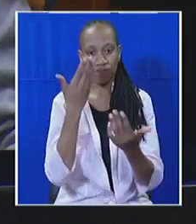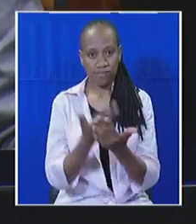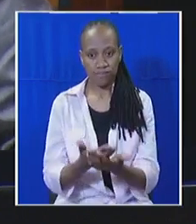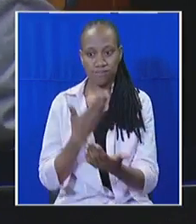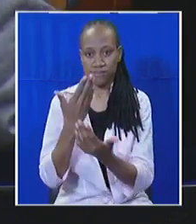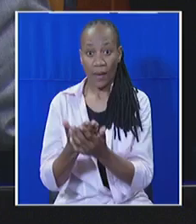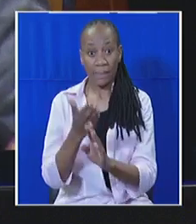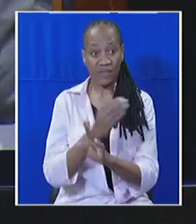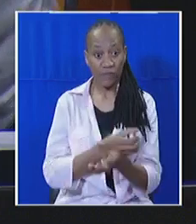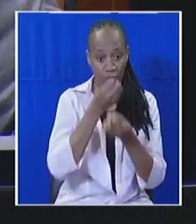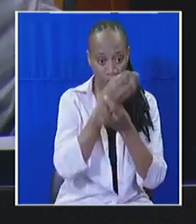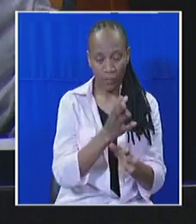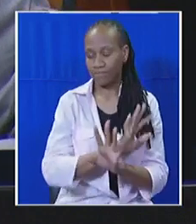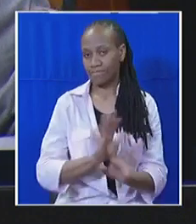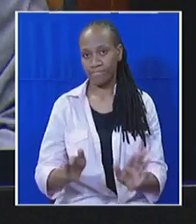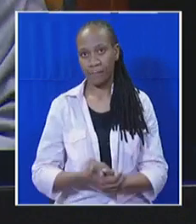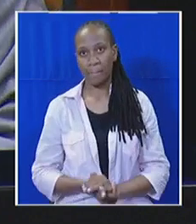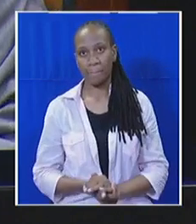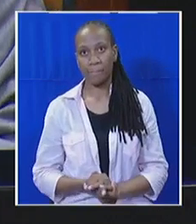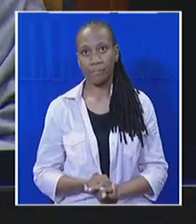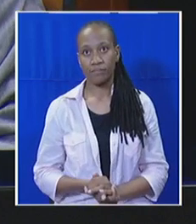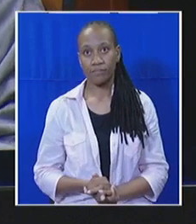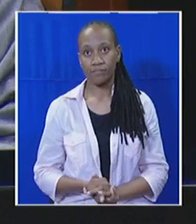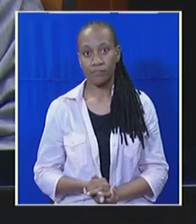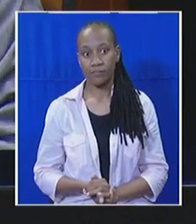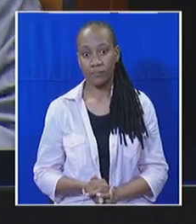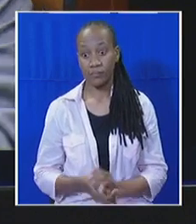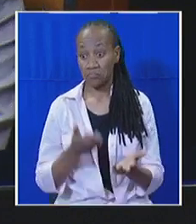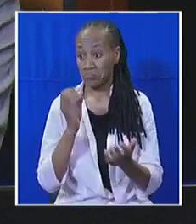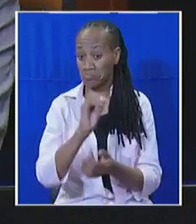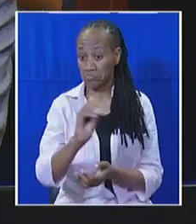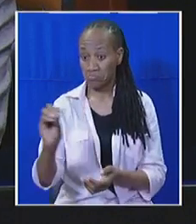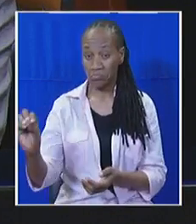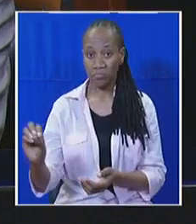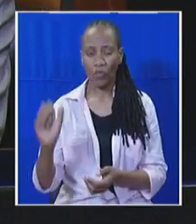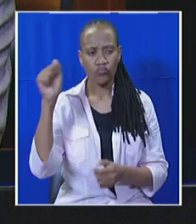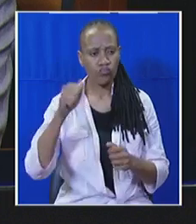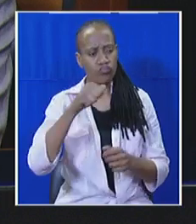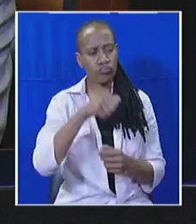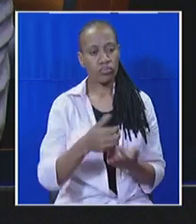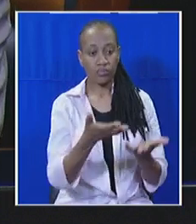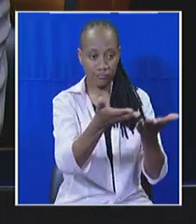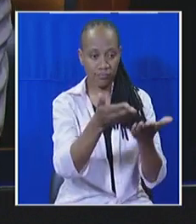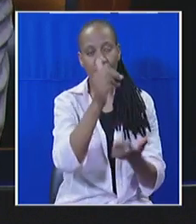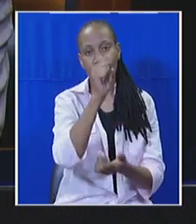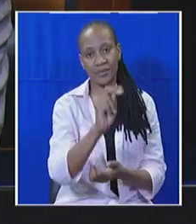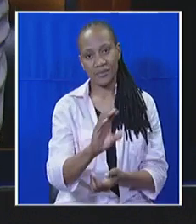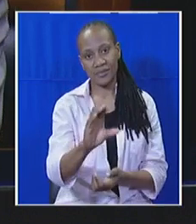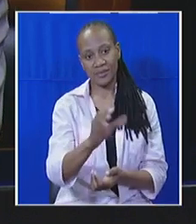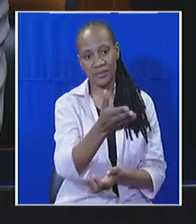notice. Are there any motions without notice? The ANC?